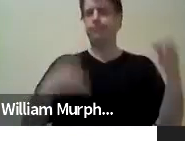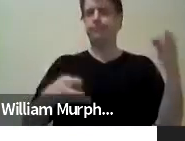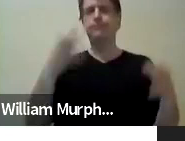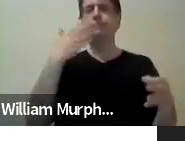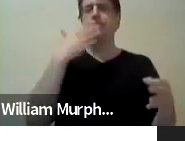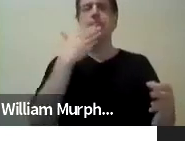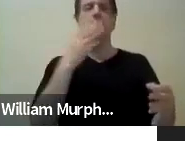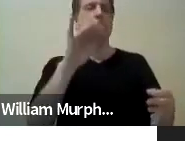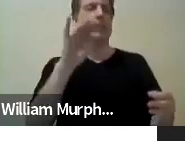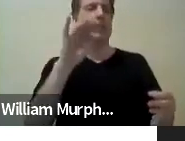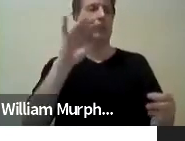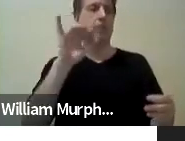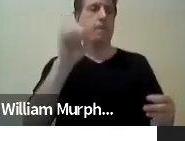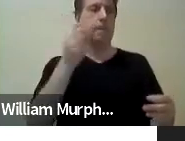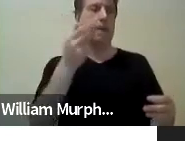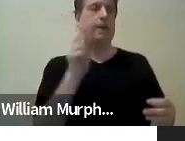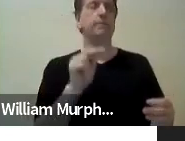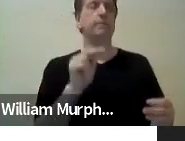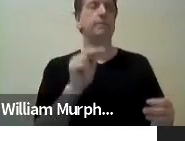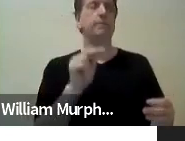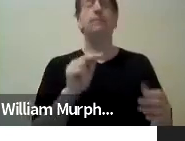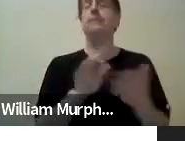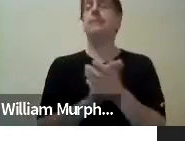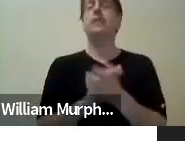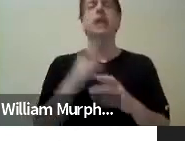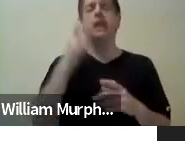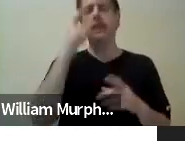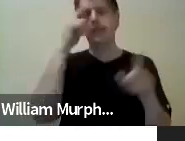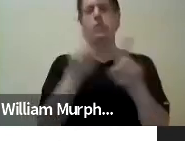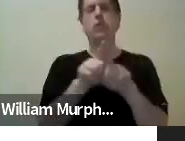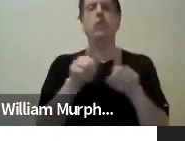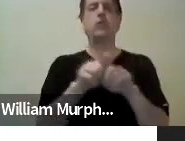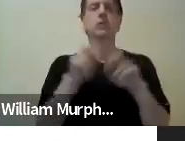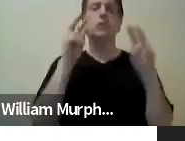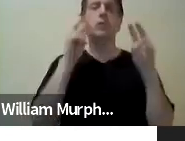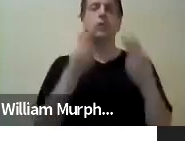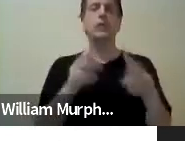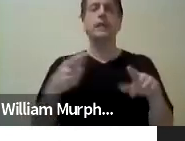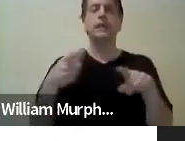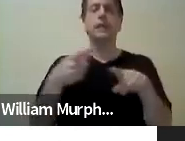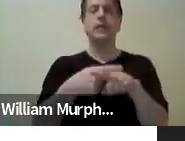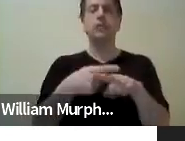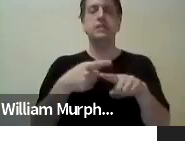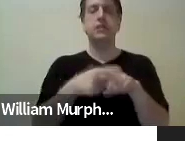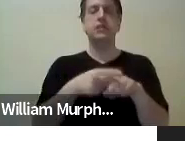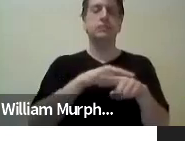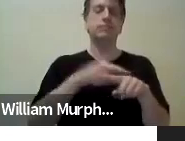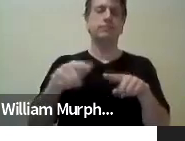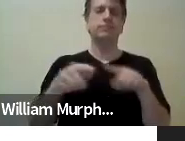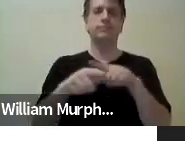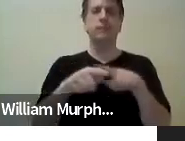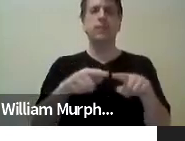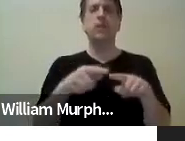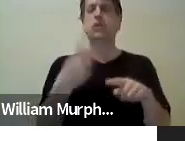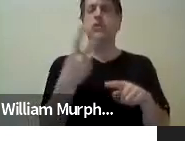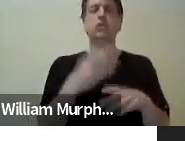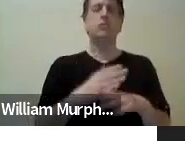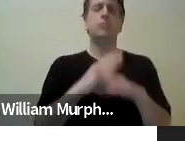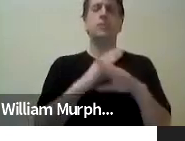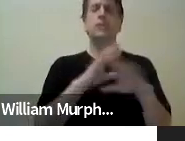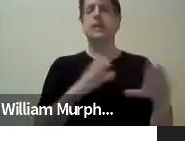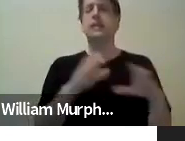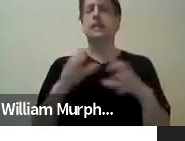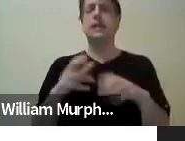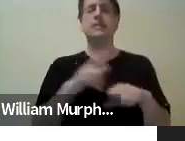Jen. Yeah, and I think we're also looking at the intersection here of two protected classes, the